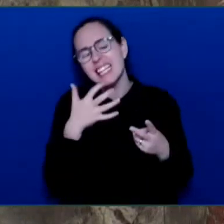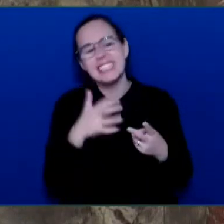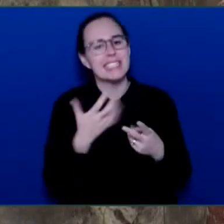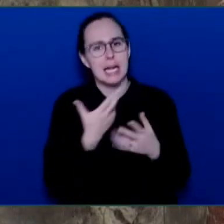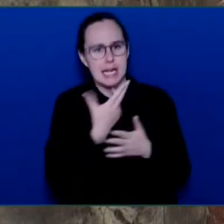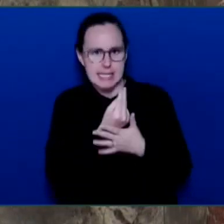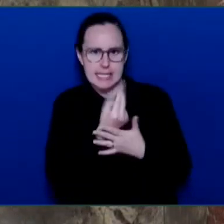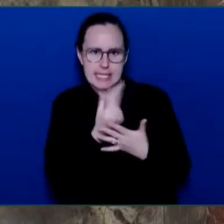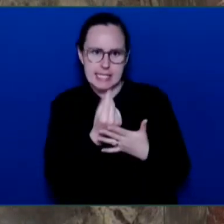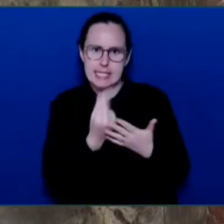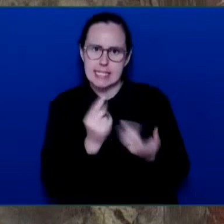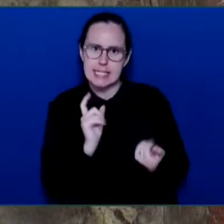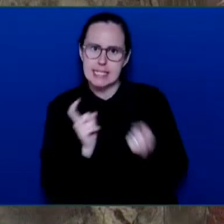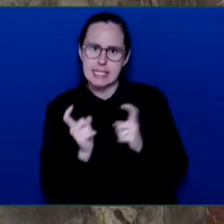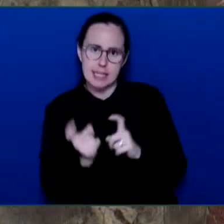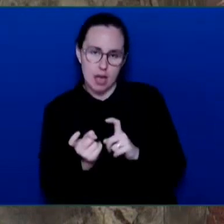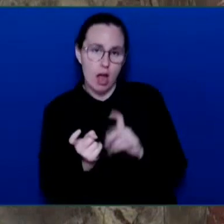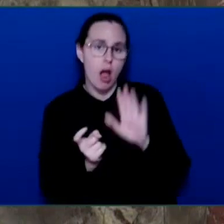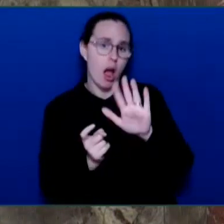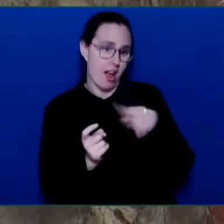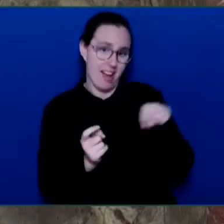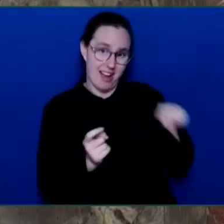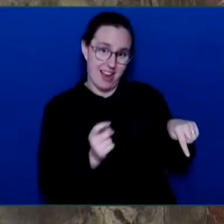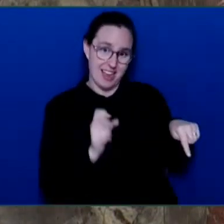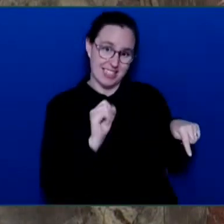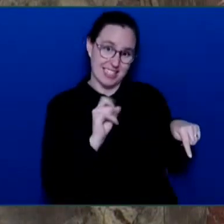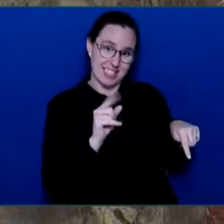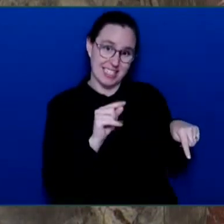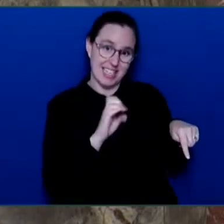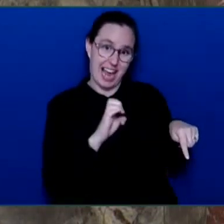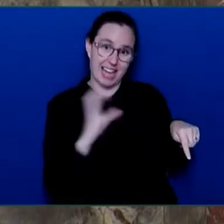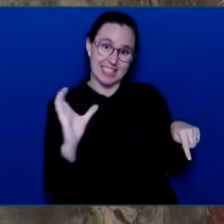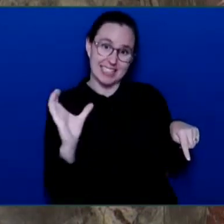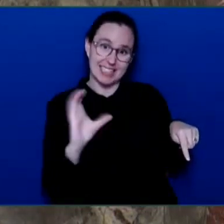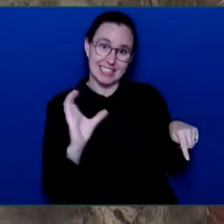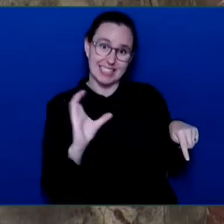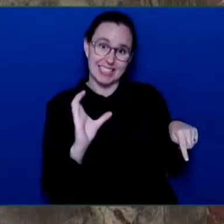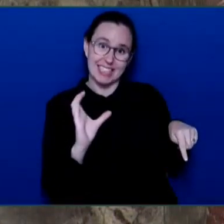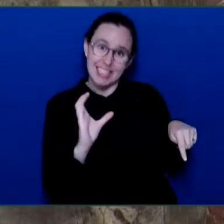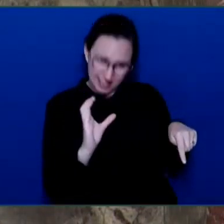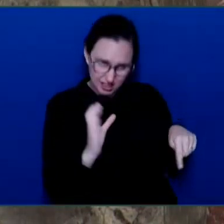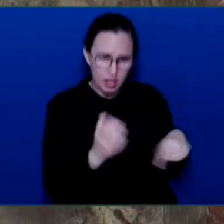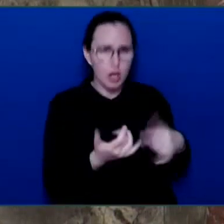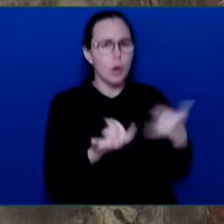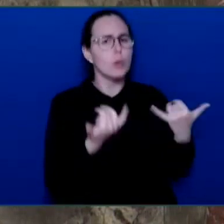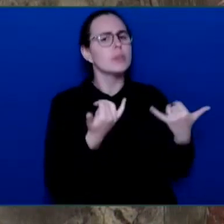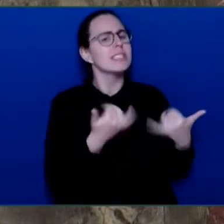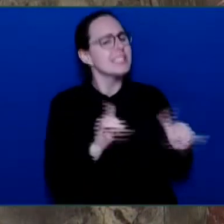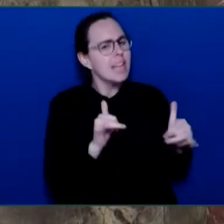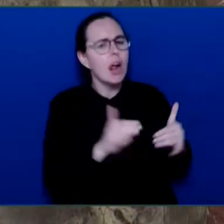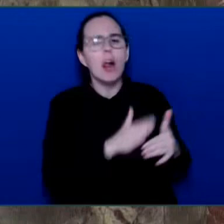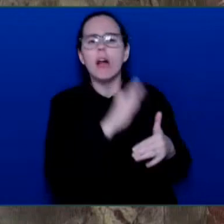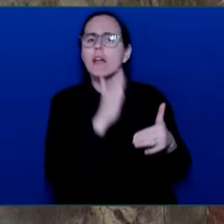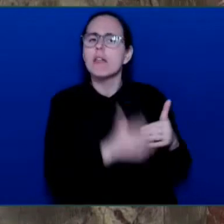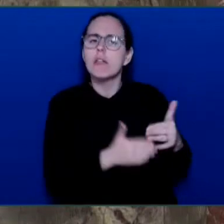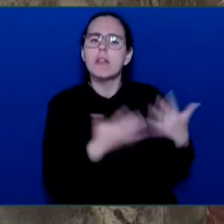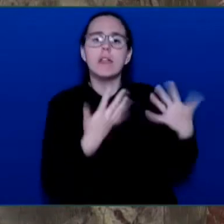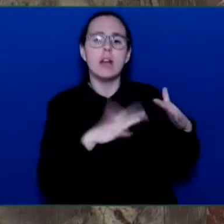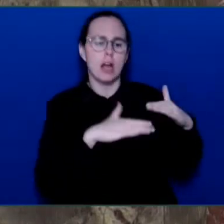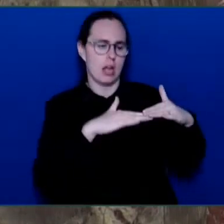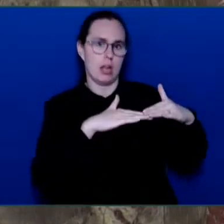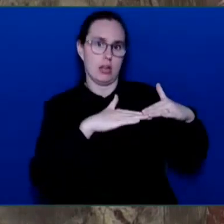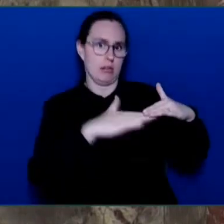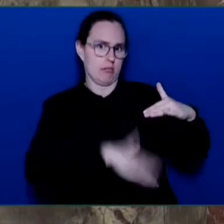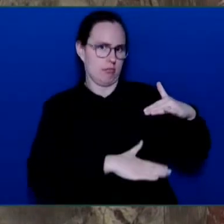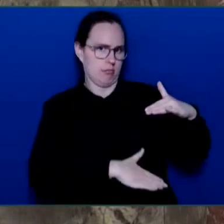approved $16 billion budget. But, Mr. Speaker, let's not forget that the old government rushed to push seCrecy past the point of